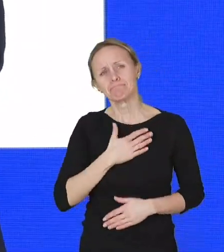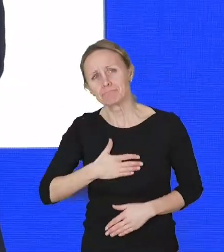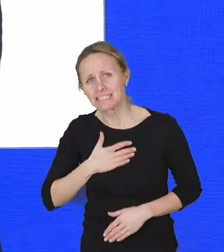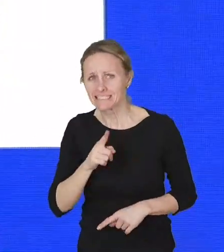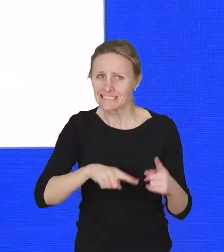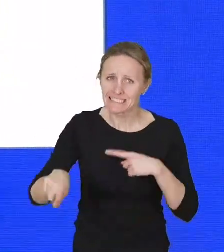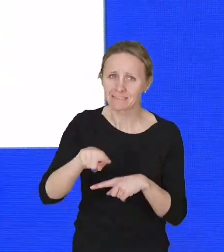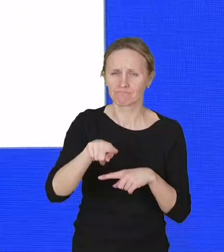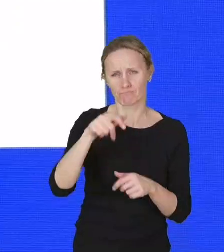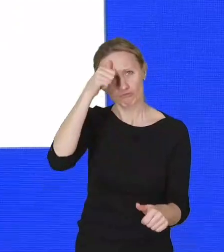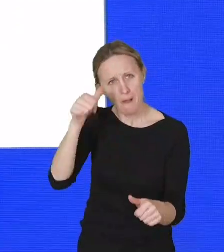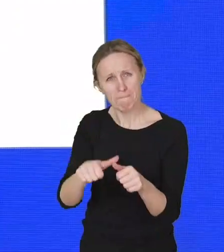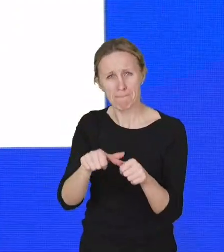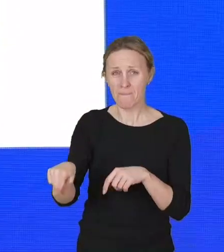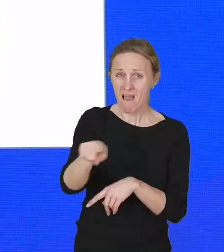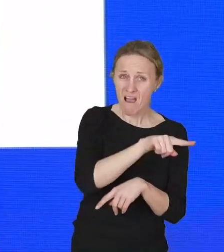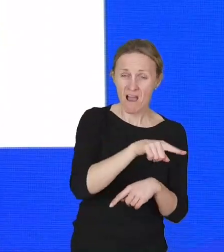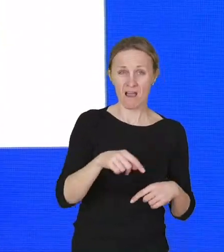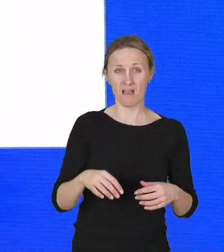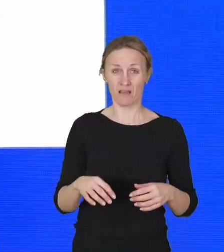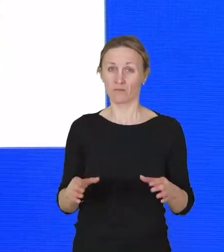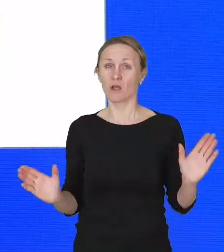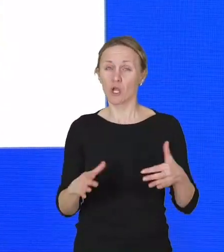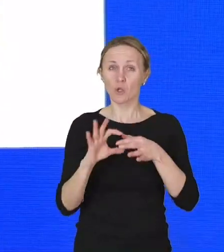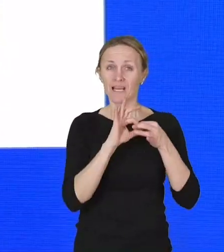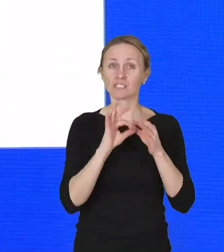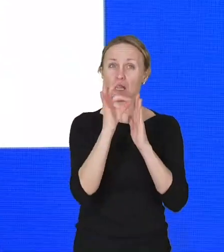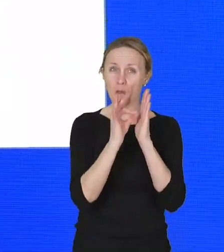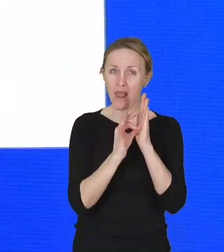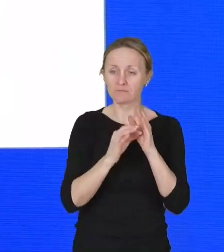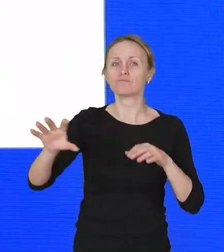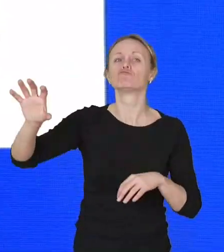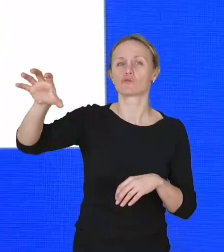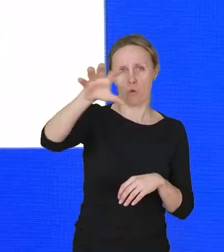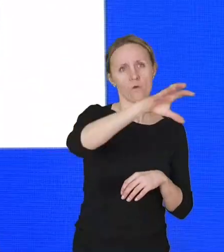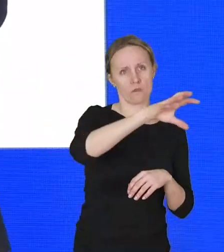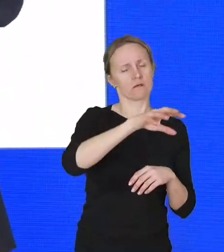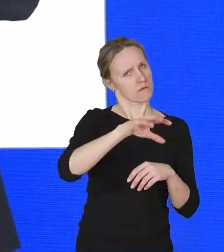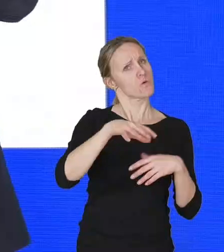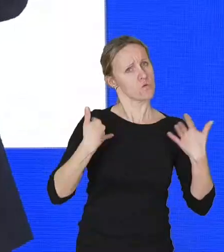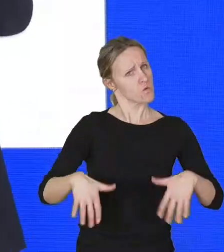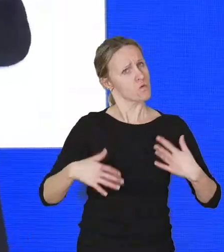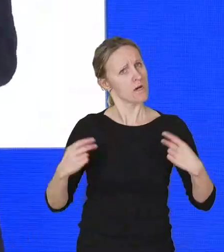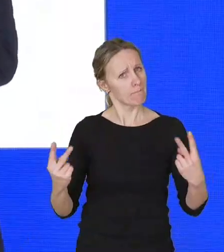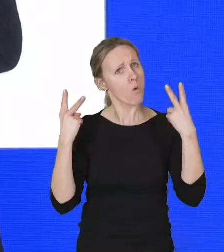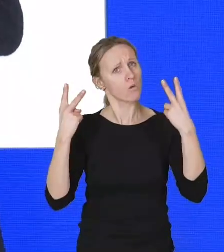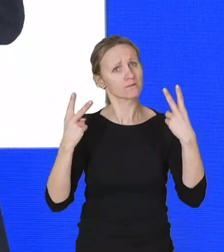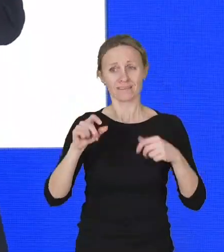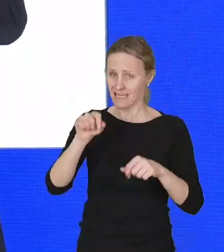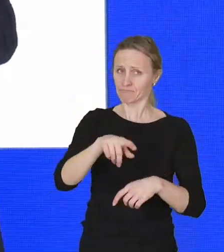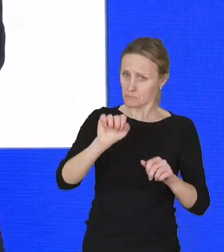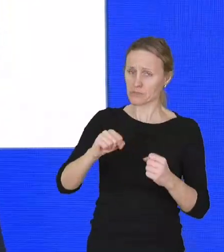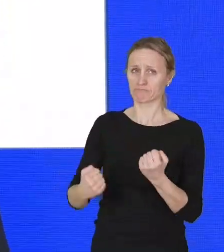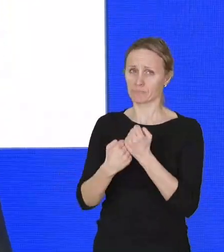adapted concepts to bring this up. So if we are talking about synergies, that means between, let's say, the central funds, which